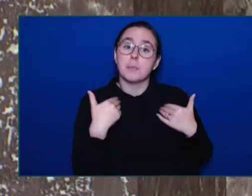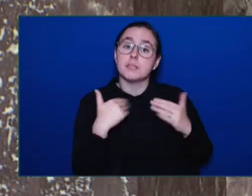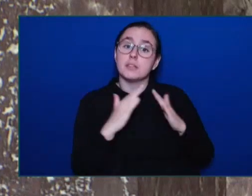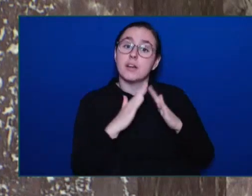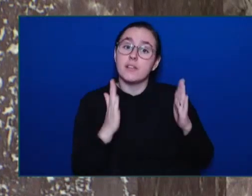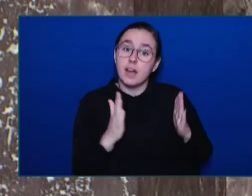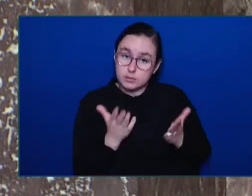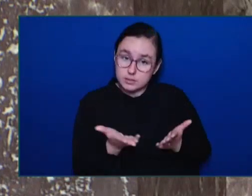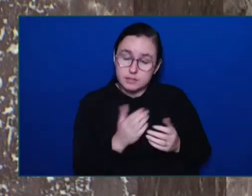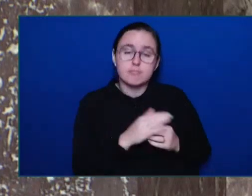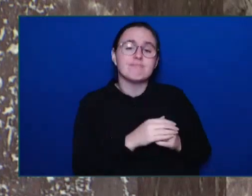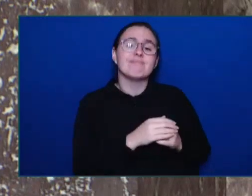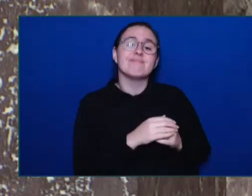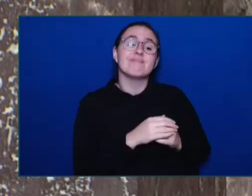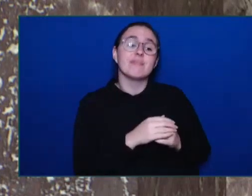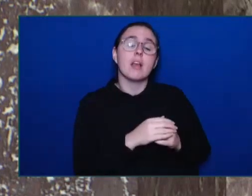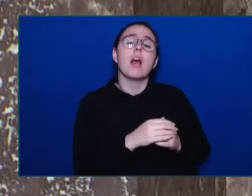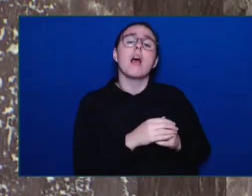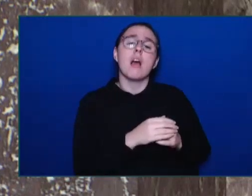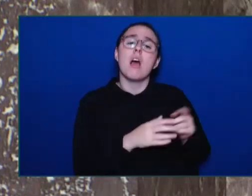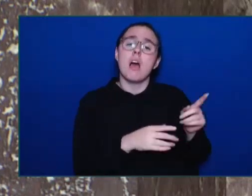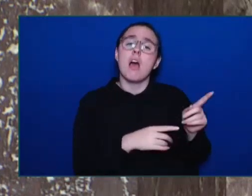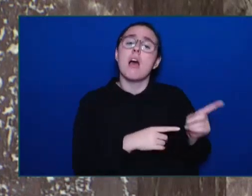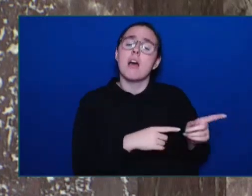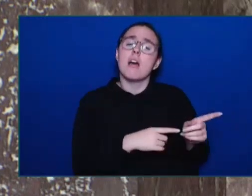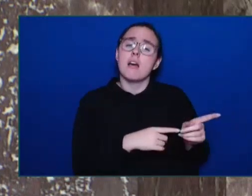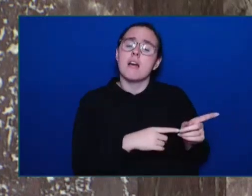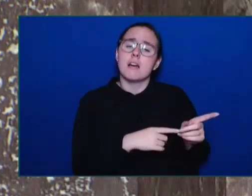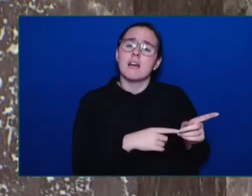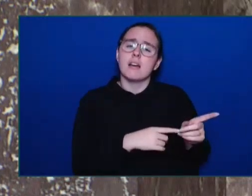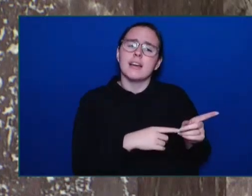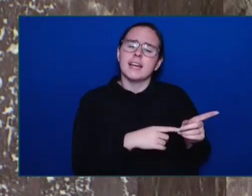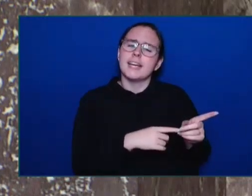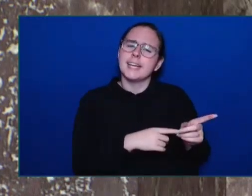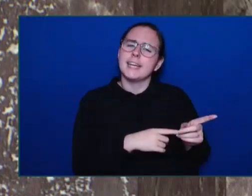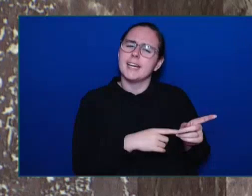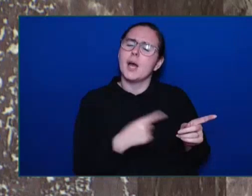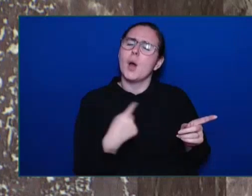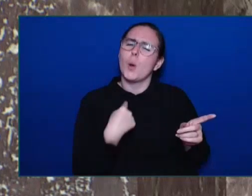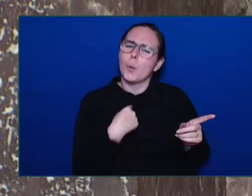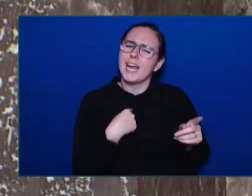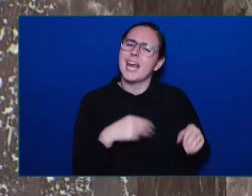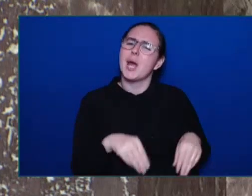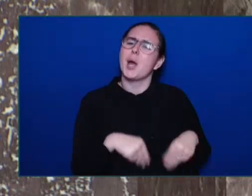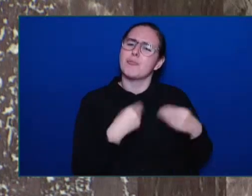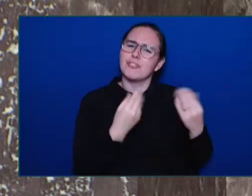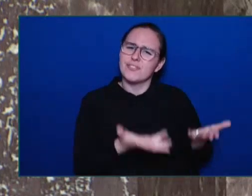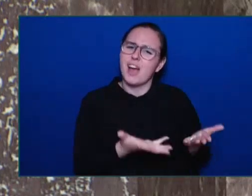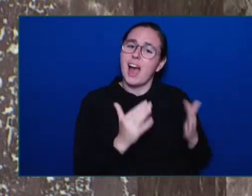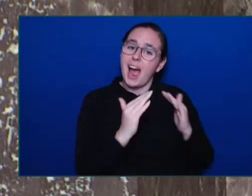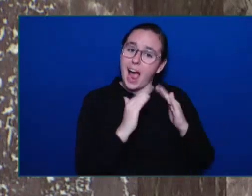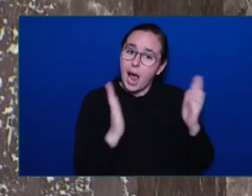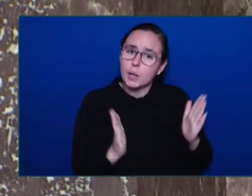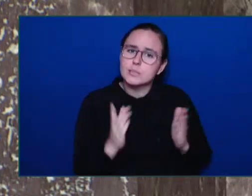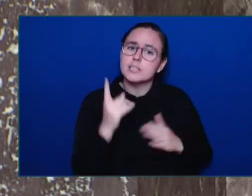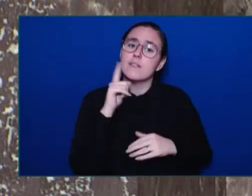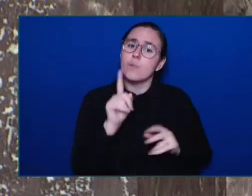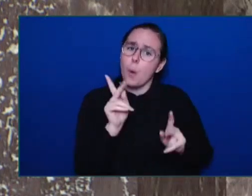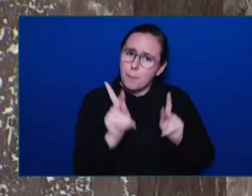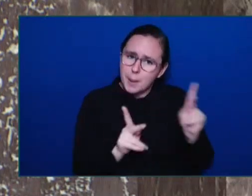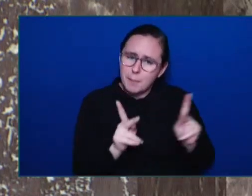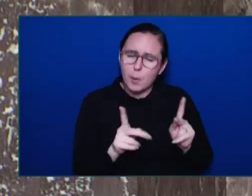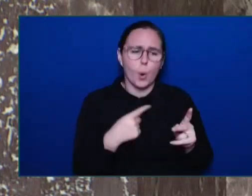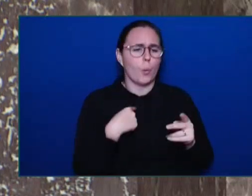encampments, Honourable Speaker. That's why we're providing the housing for people. That's why we're providing the mental health supports. Yes, I would agree with the member on one